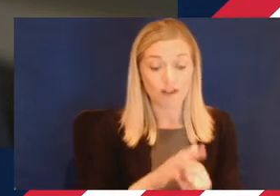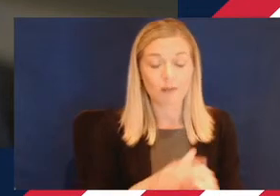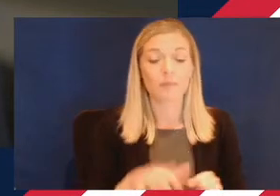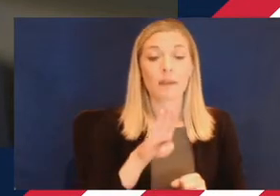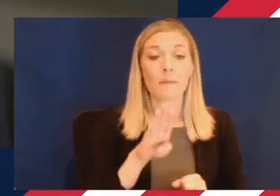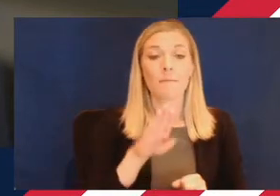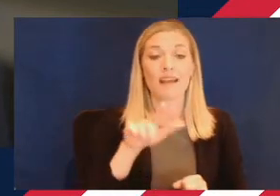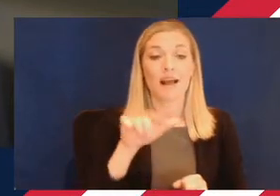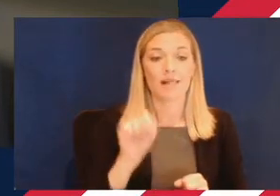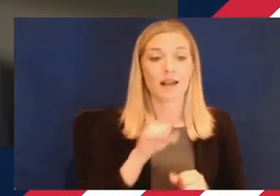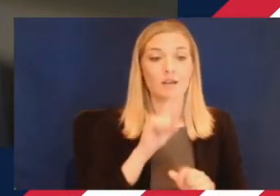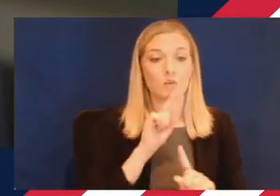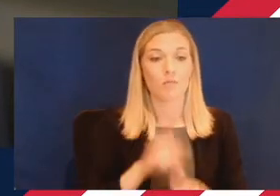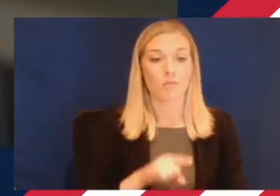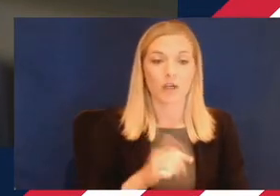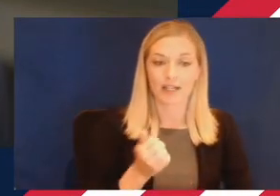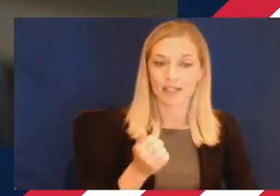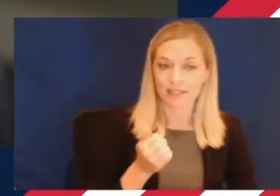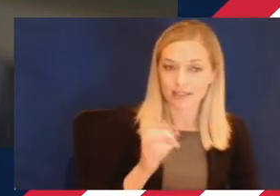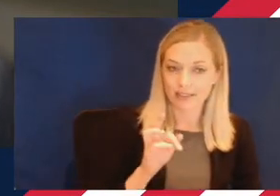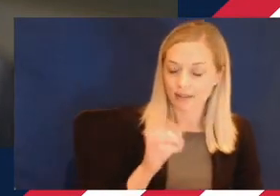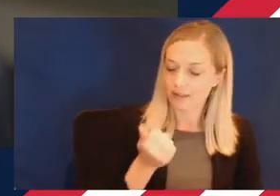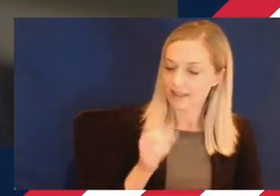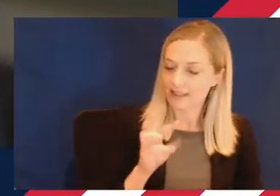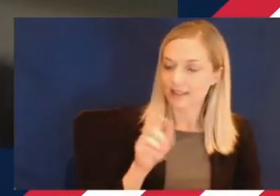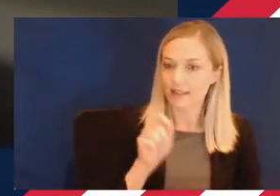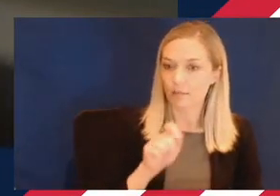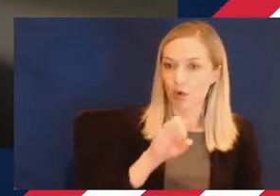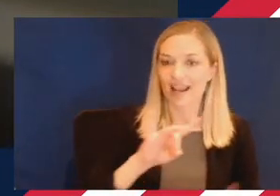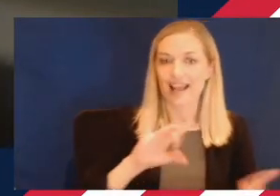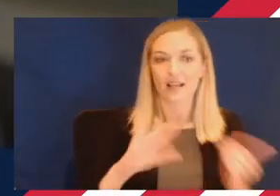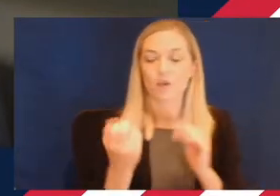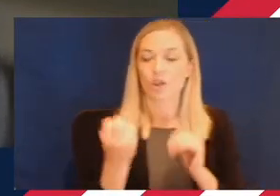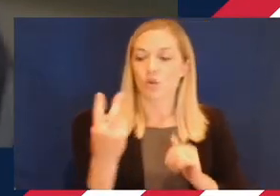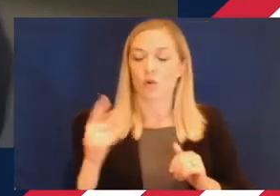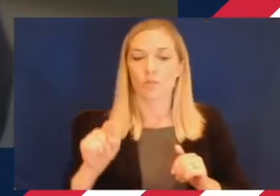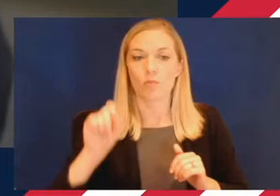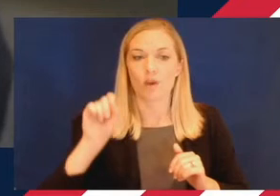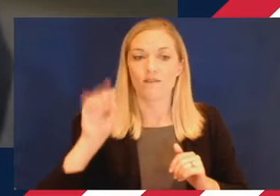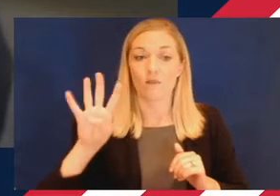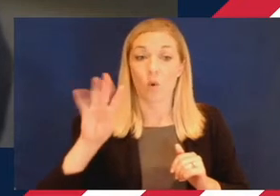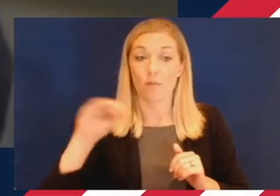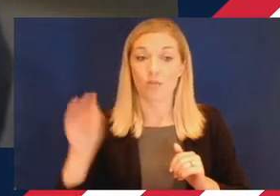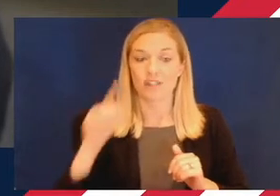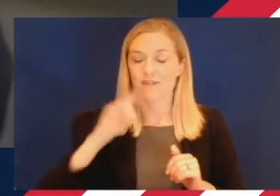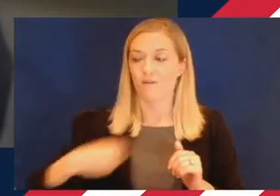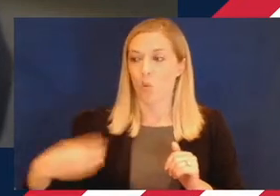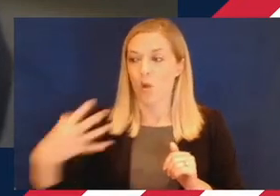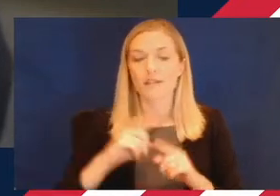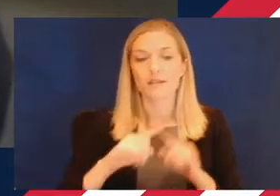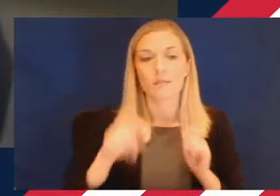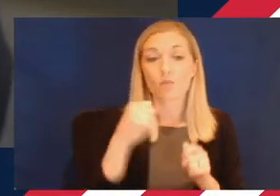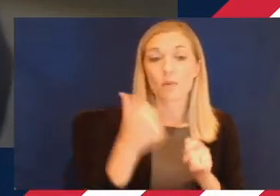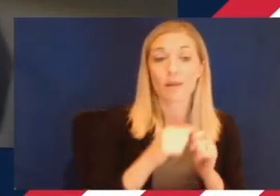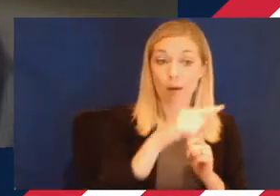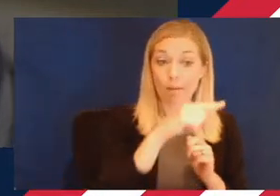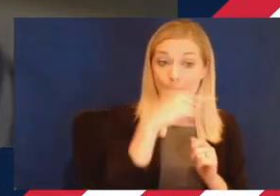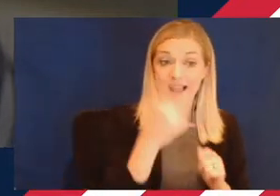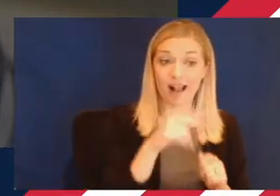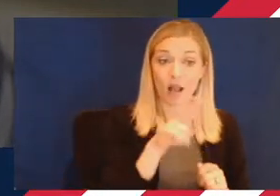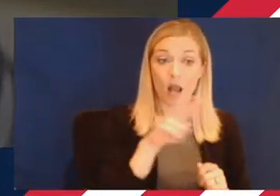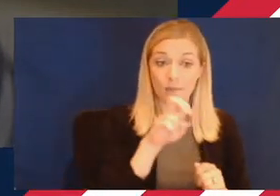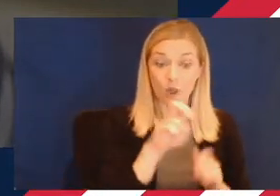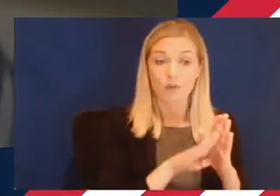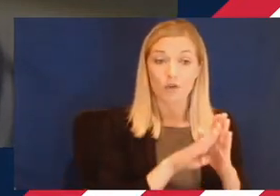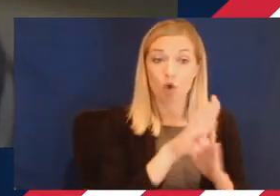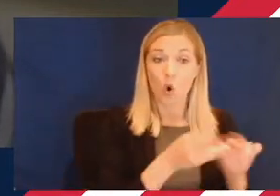16.8% at the end of May, compared to 12.4% for whites. But the important thing to remember is Black unemployment rose in May, while